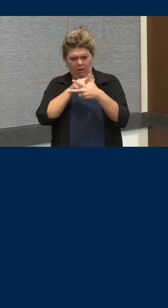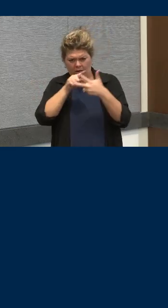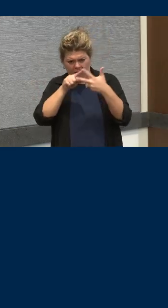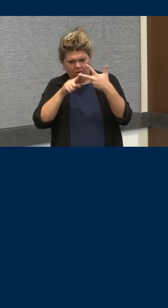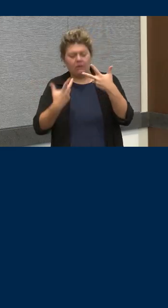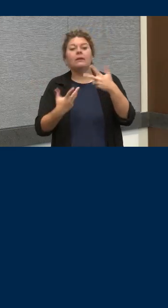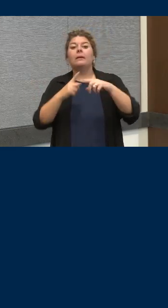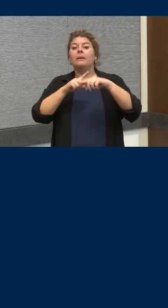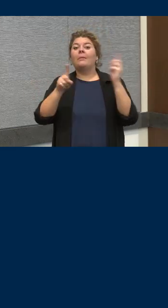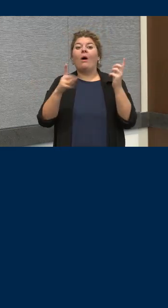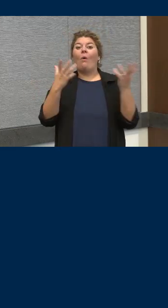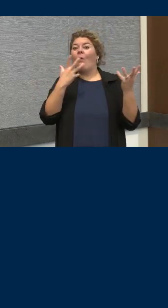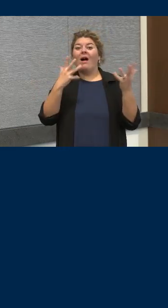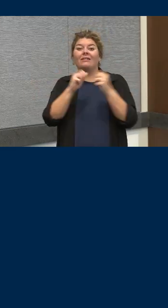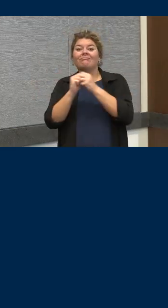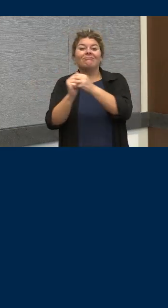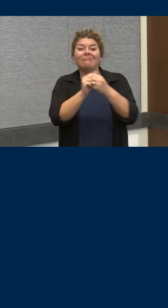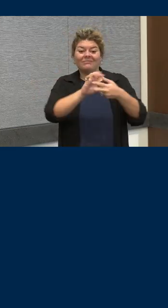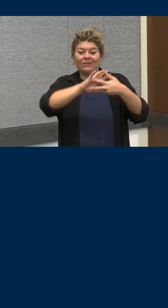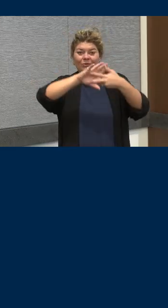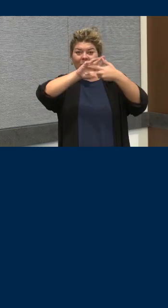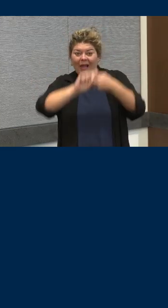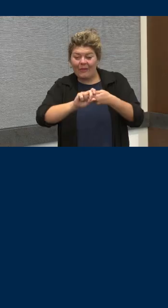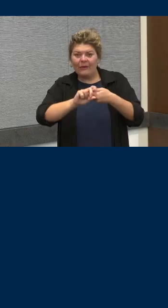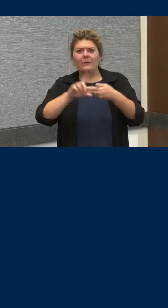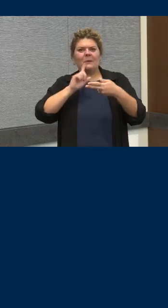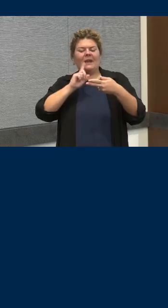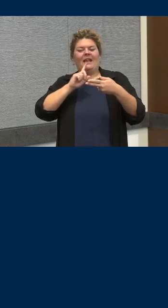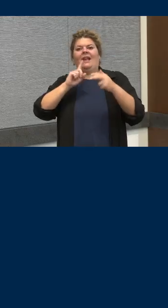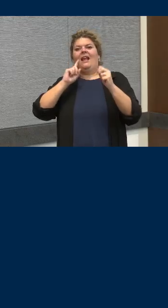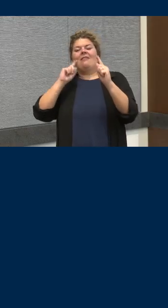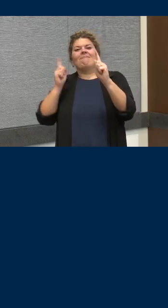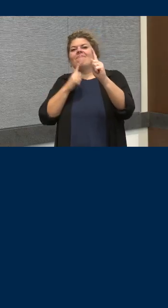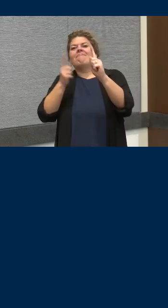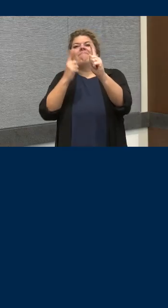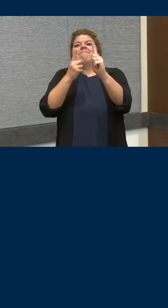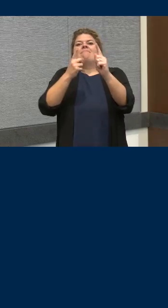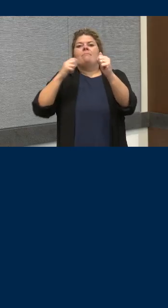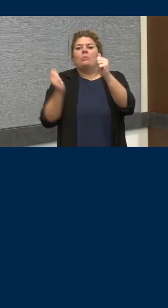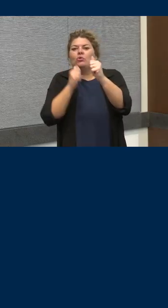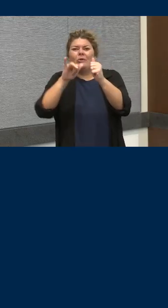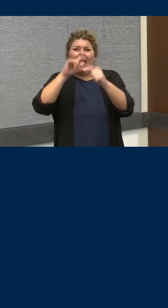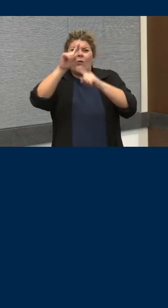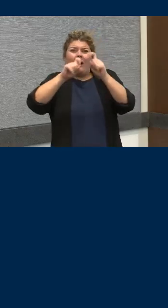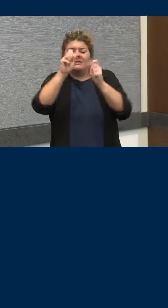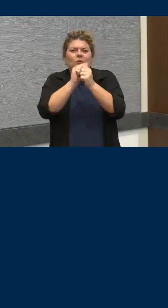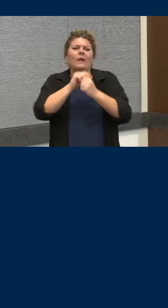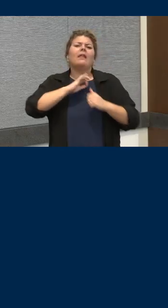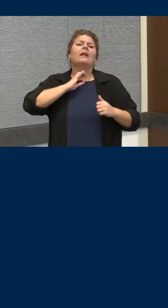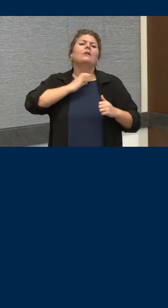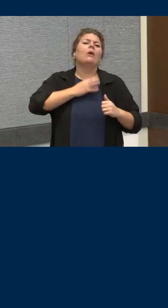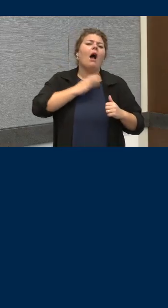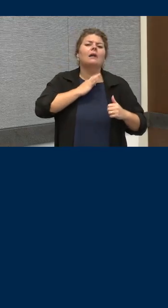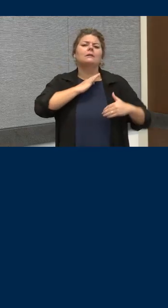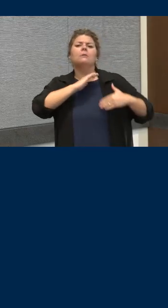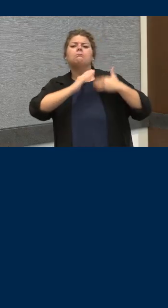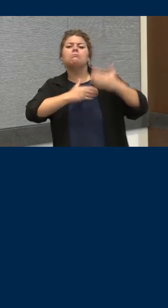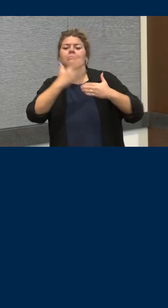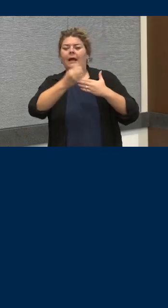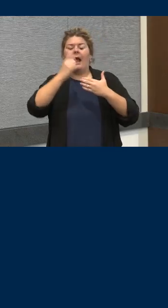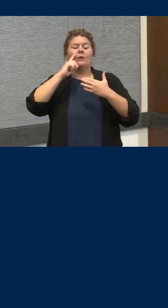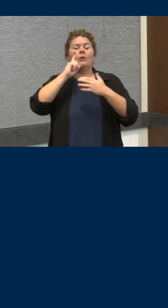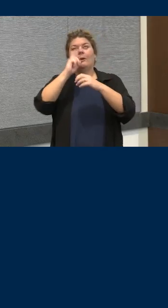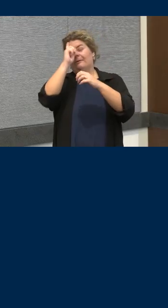is unmistakable: a drive to pursue questions with unflagging curiosity and to illuminate